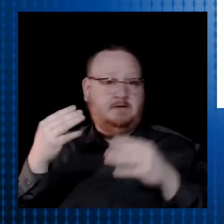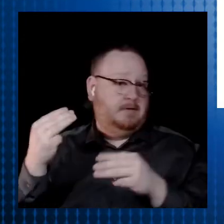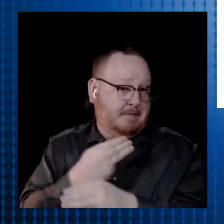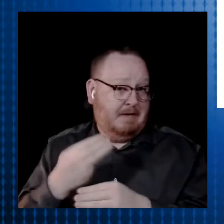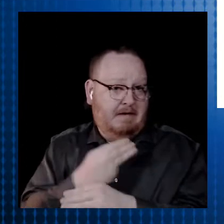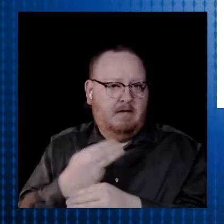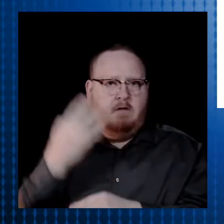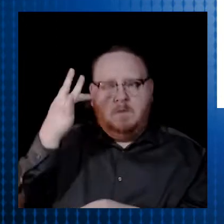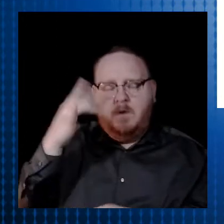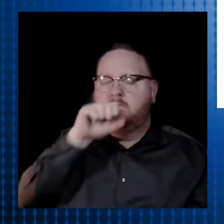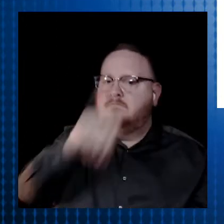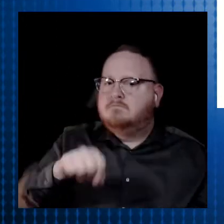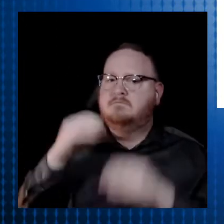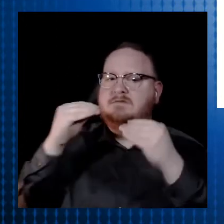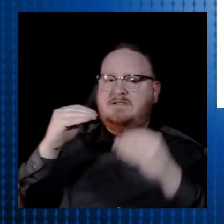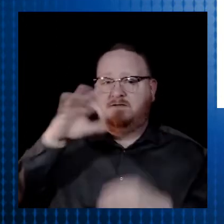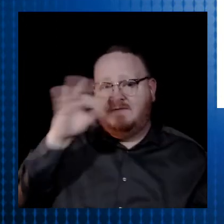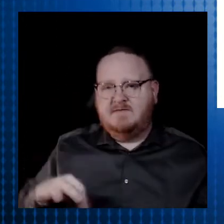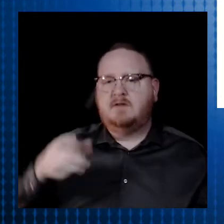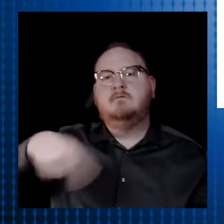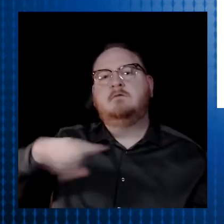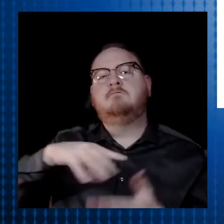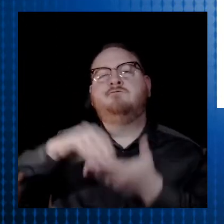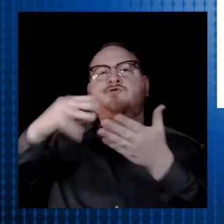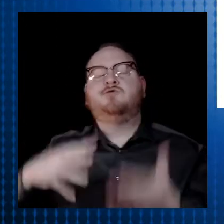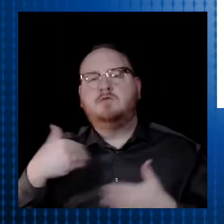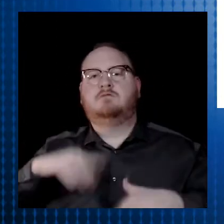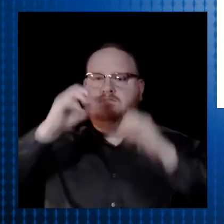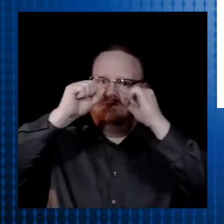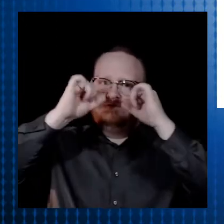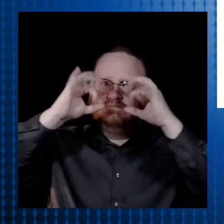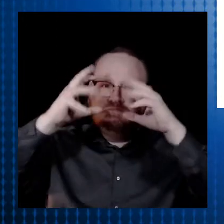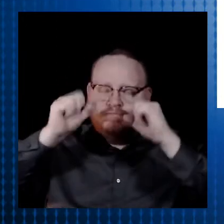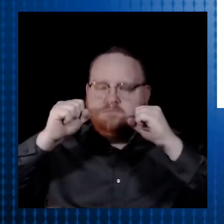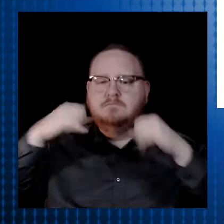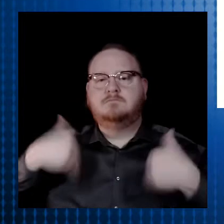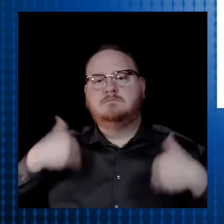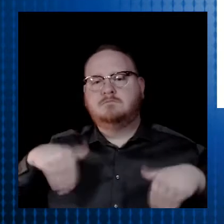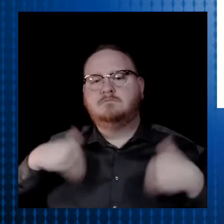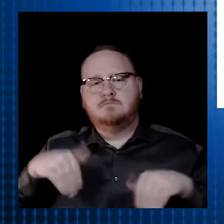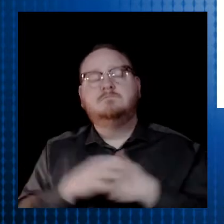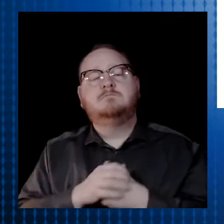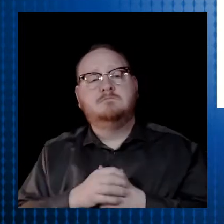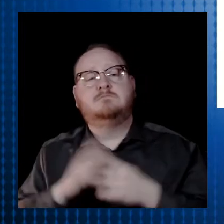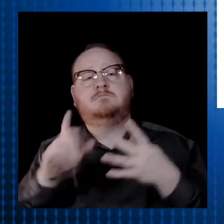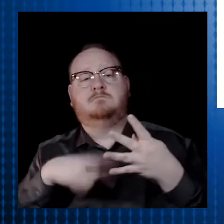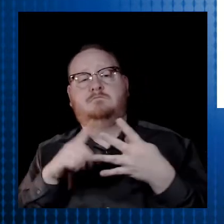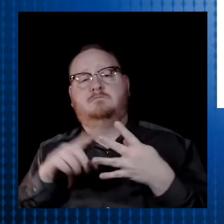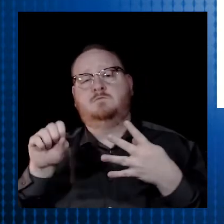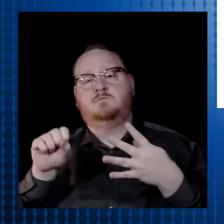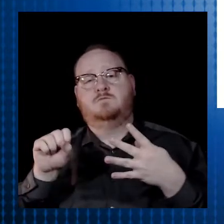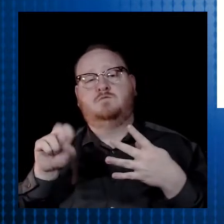teaching in Flint is that her students never cease to amaze her in many facets of education and life. Suzanne Lawson is a